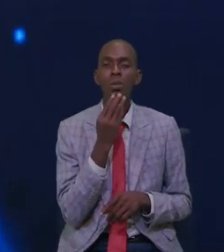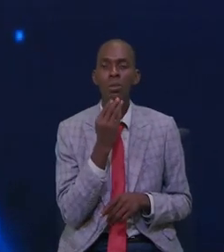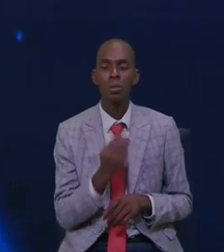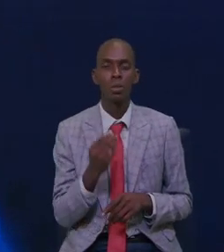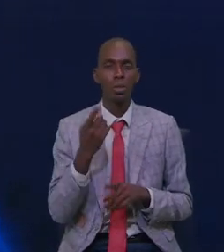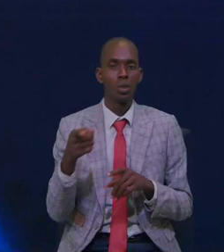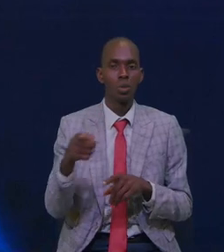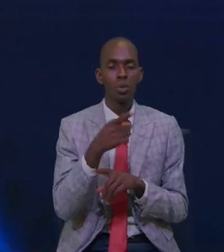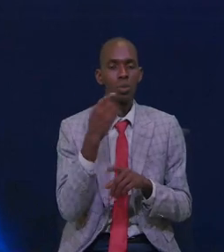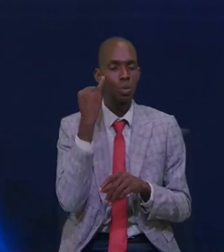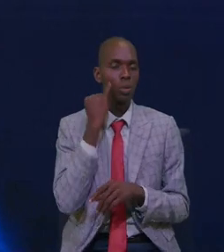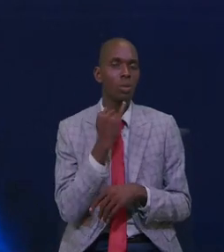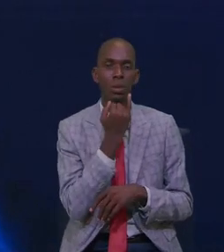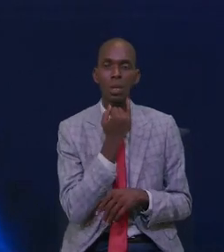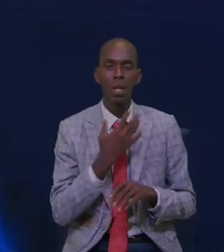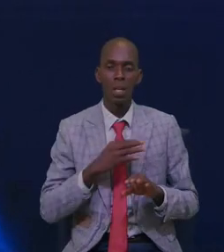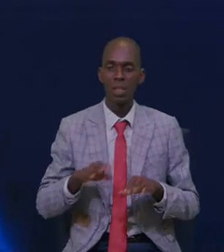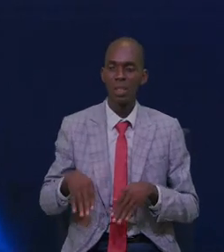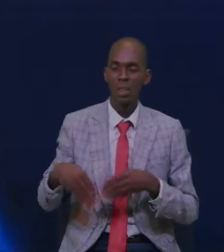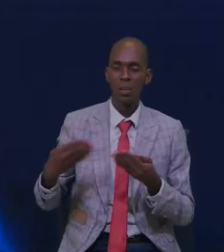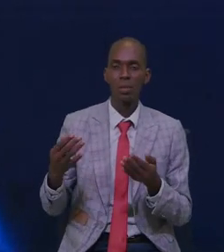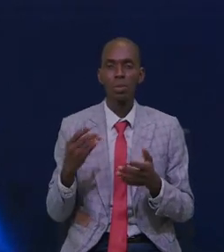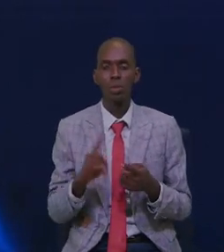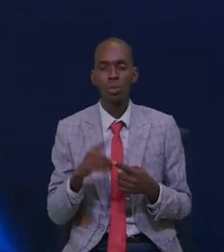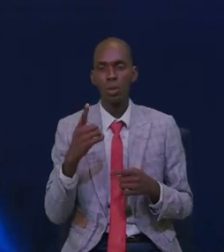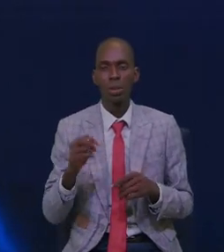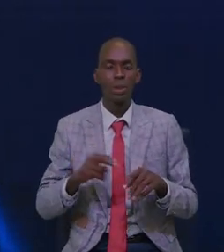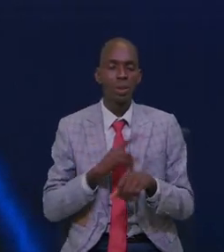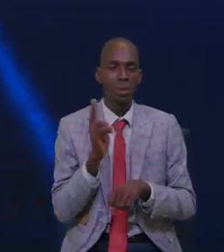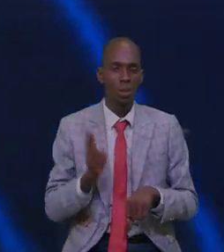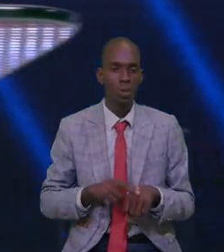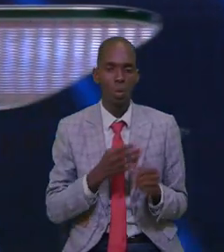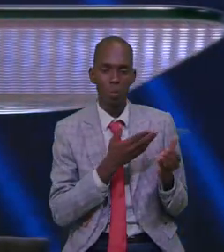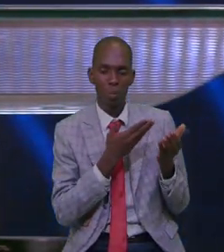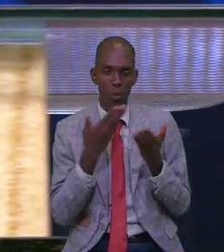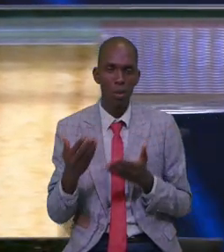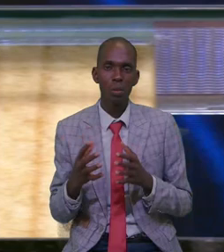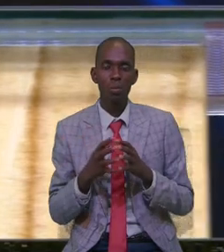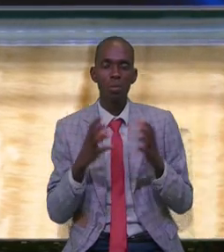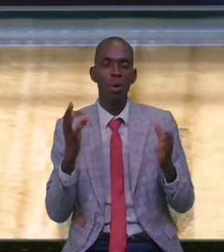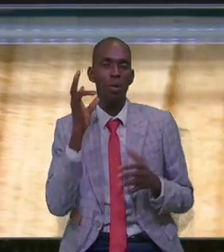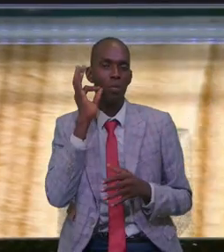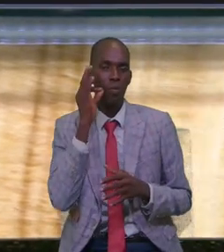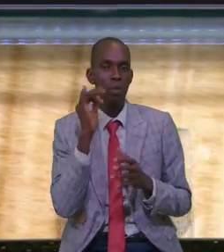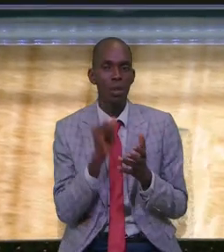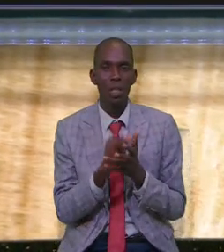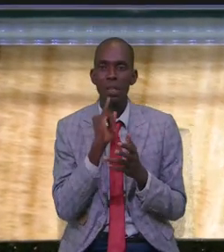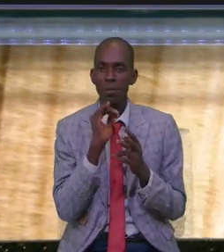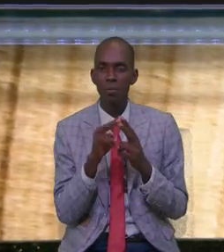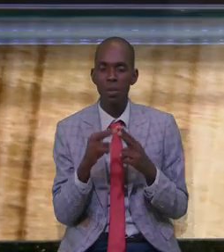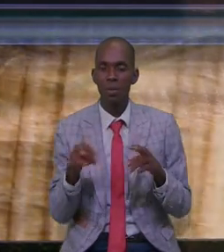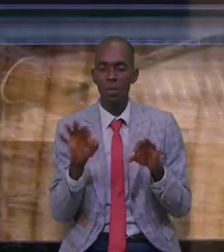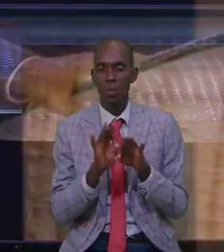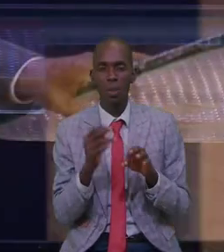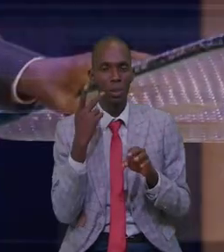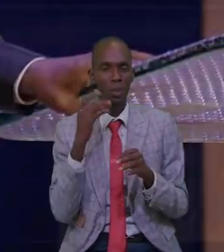Israelites, and given to a nation bringing forth fruits thereof. Verse 44, very important. Verse